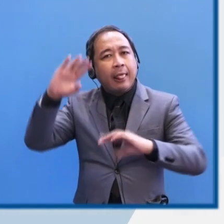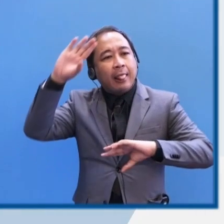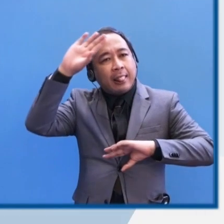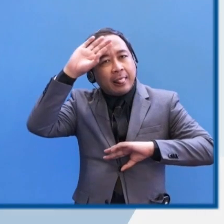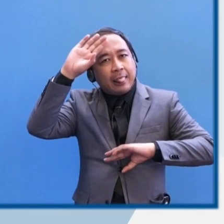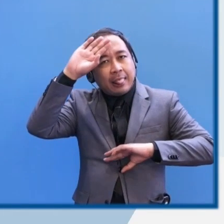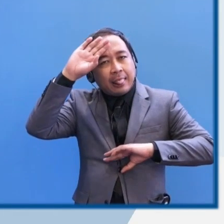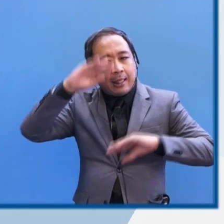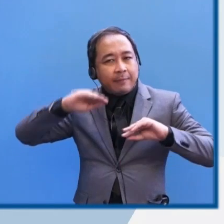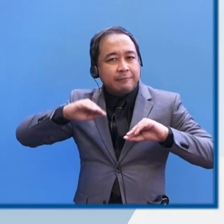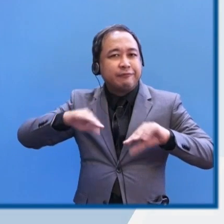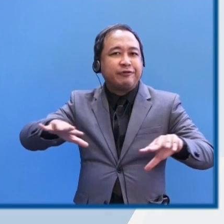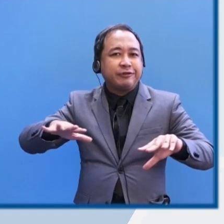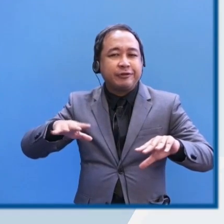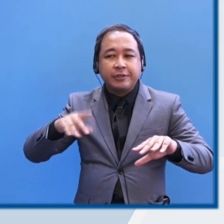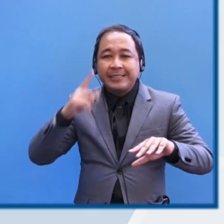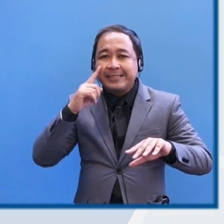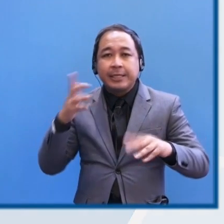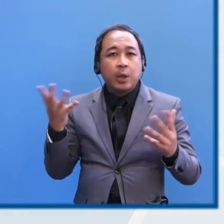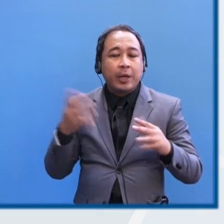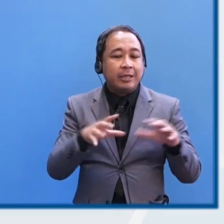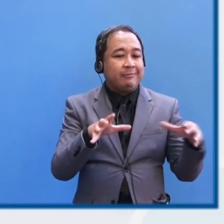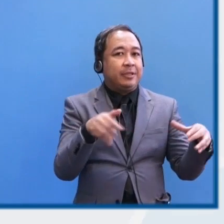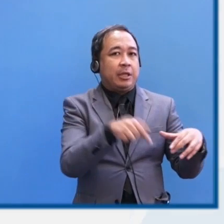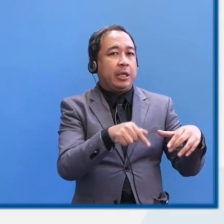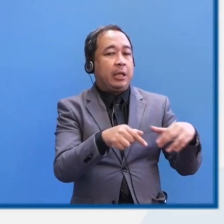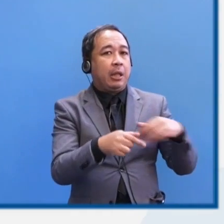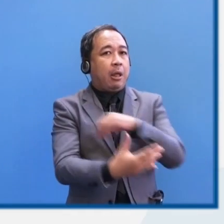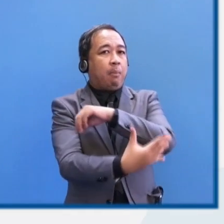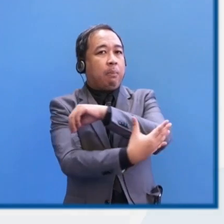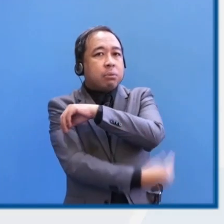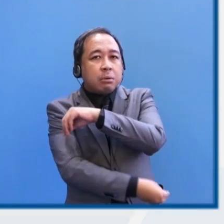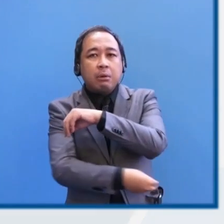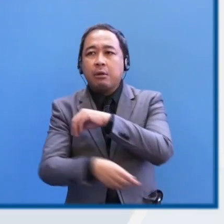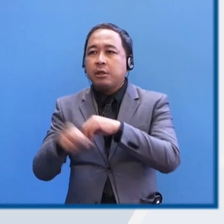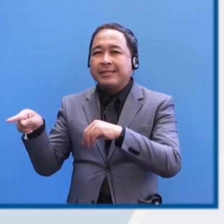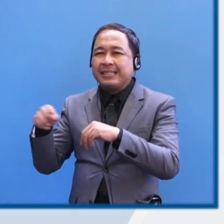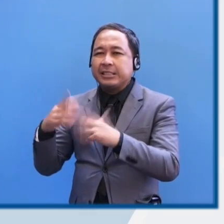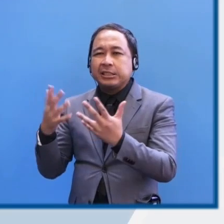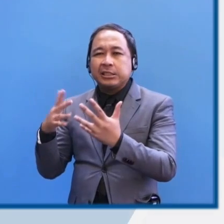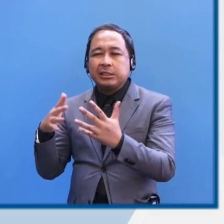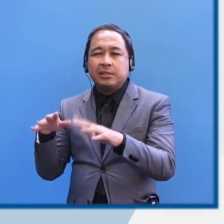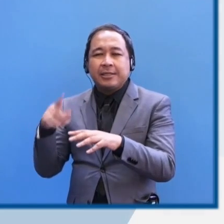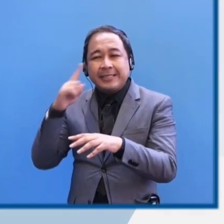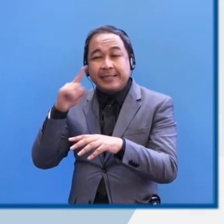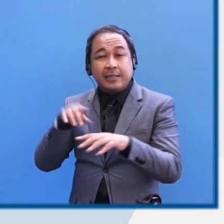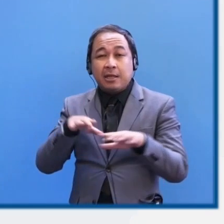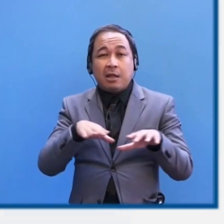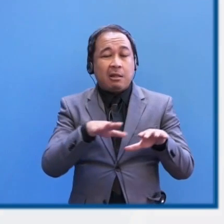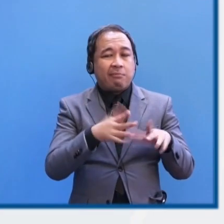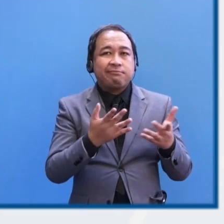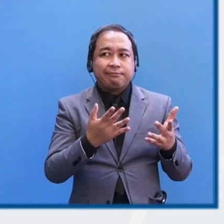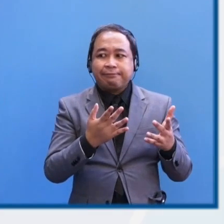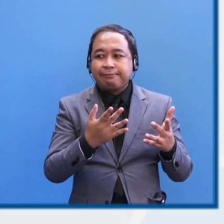from broken area or from pool of water, because the water stays long time in a hole.